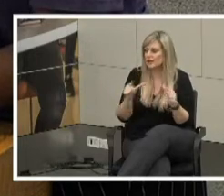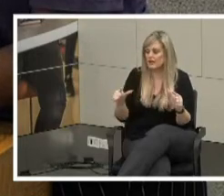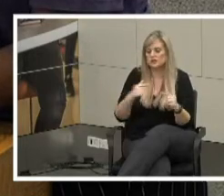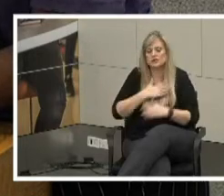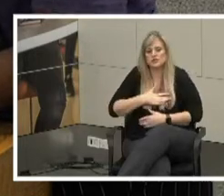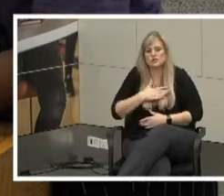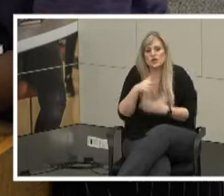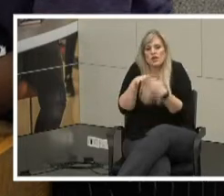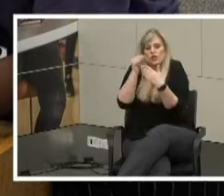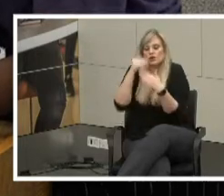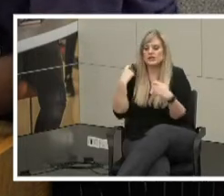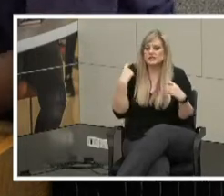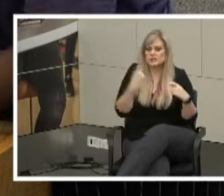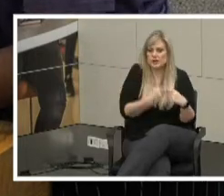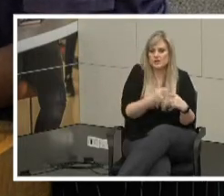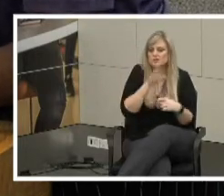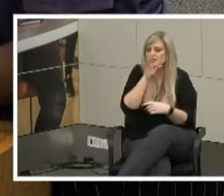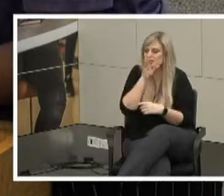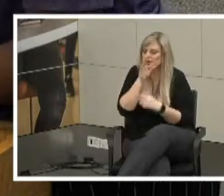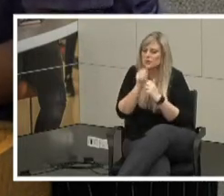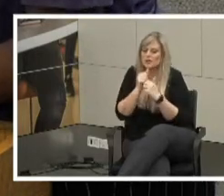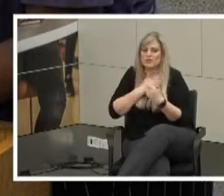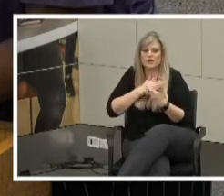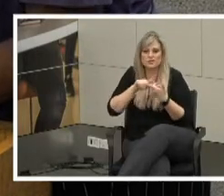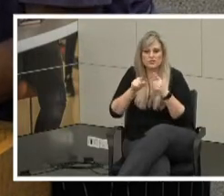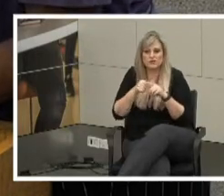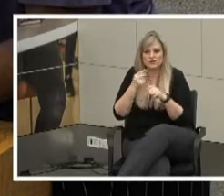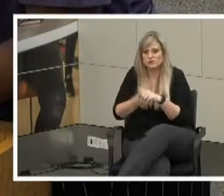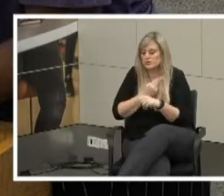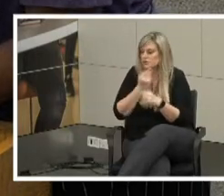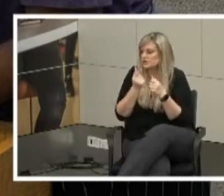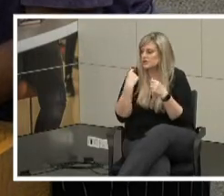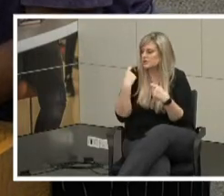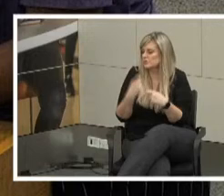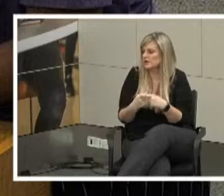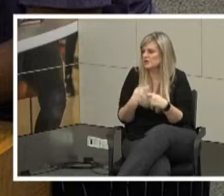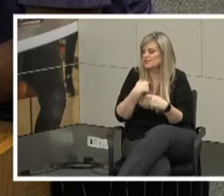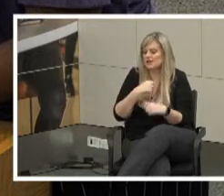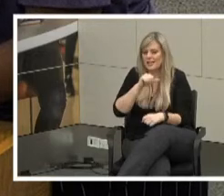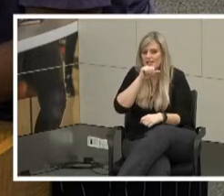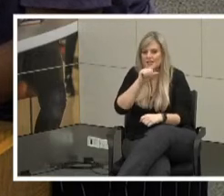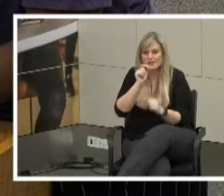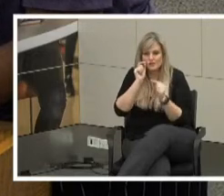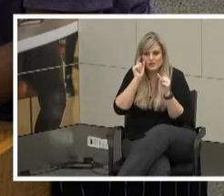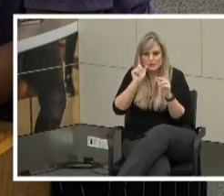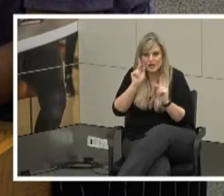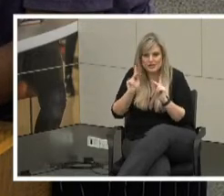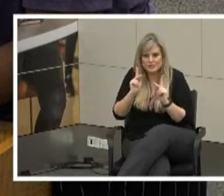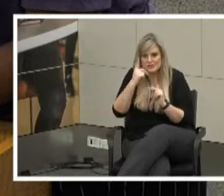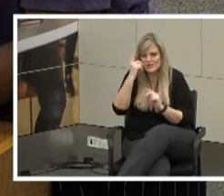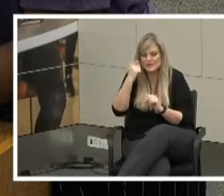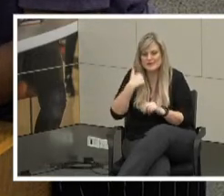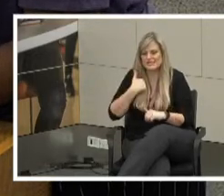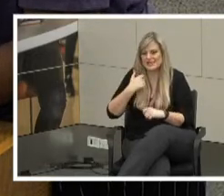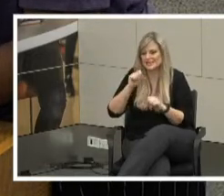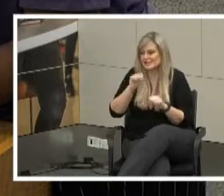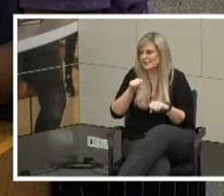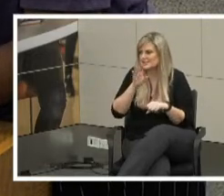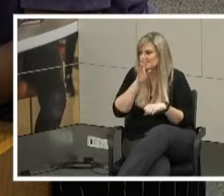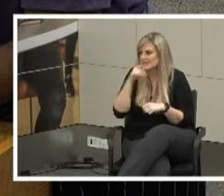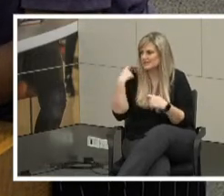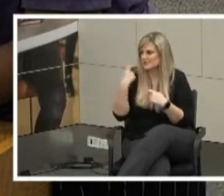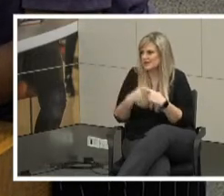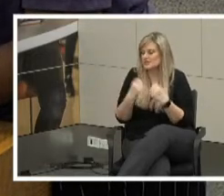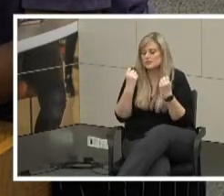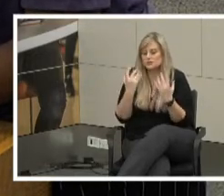learning Spanish and talking with my friends in Spanish I love surprising people with the fact that I can speak Spanish being at school